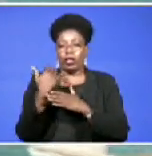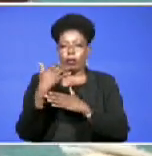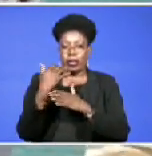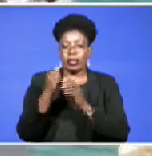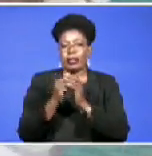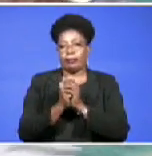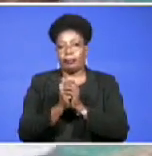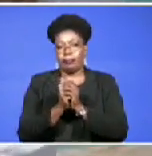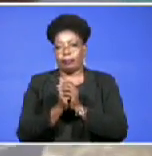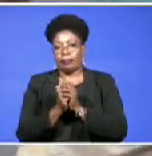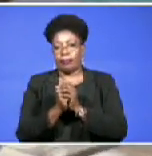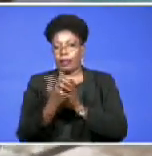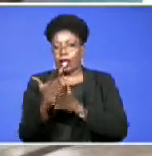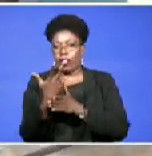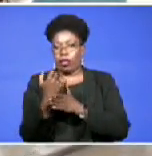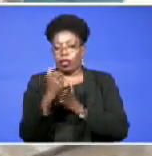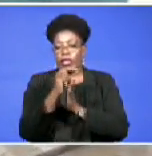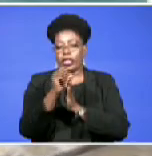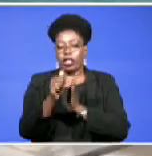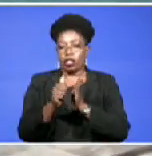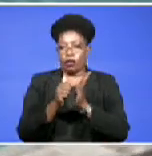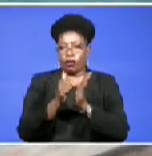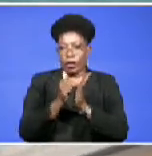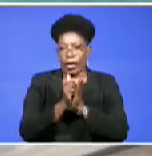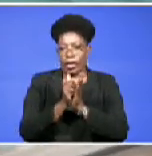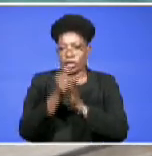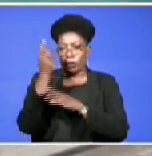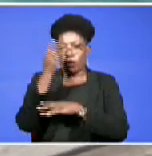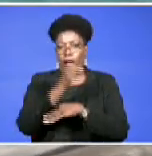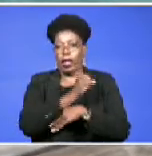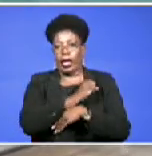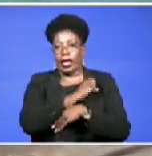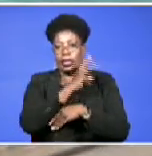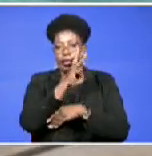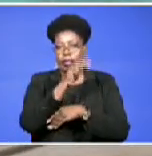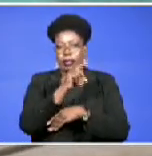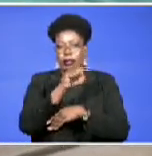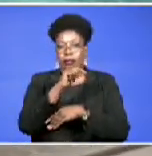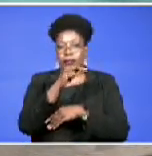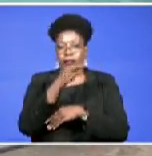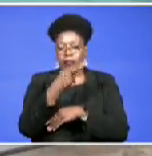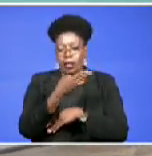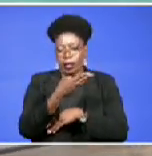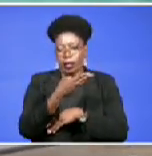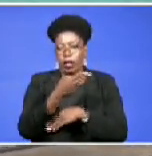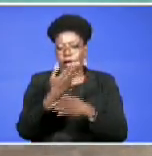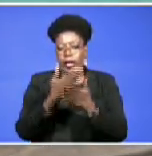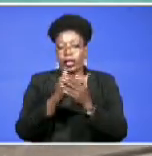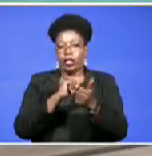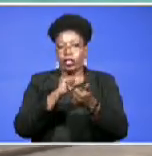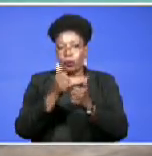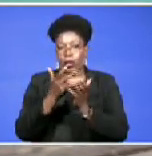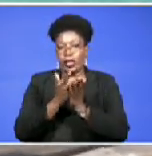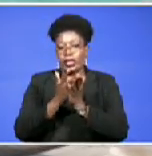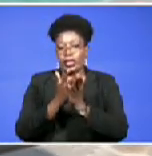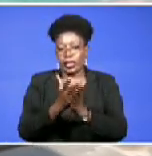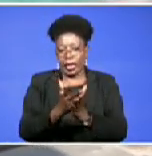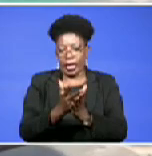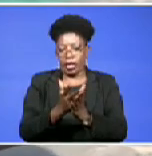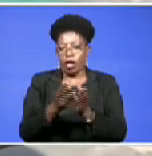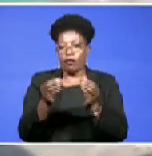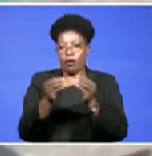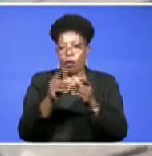Just 13 years old, Claywon Smith is already making waves in the sport, having sailed for more